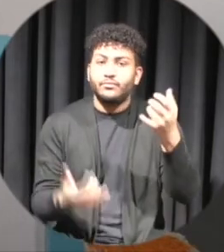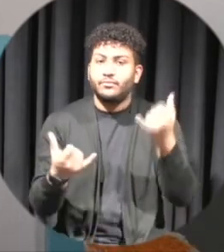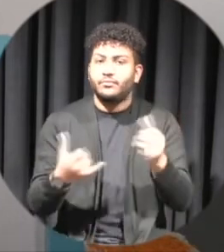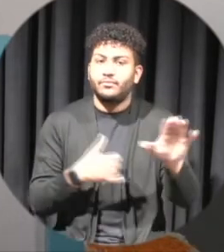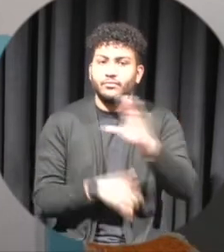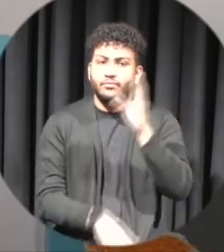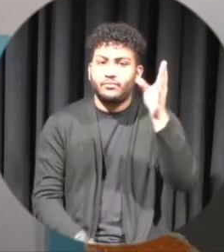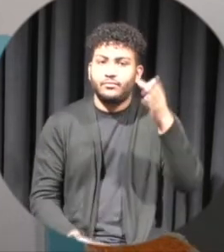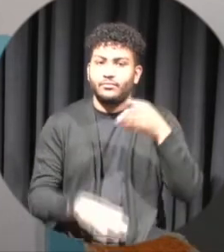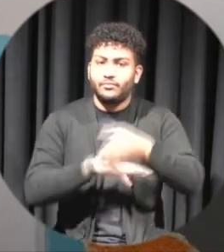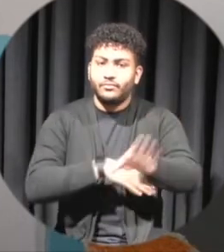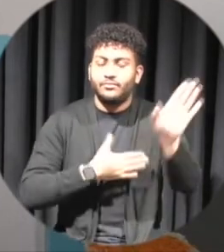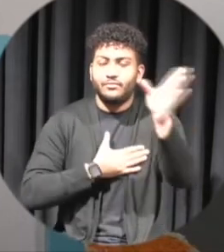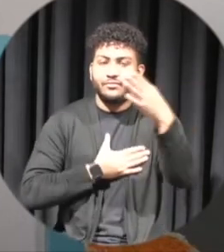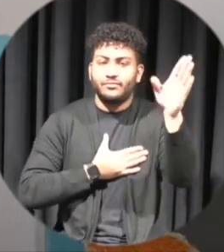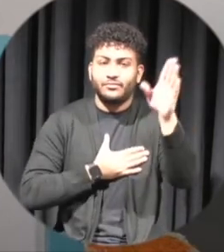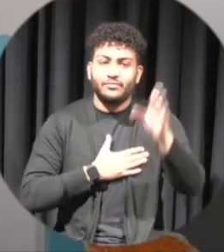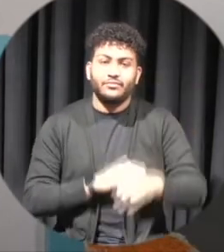right after the pledge.